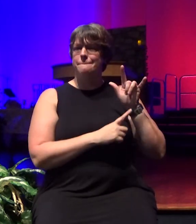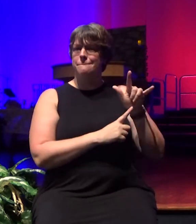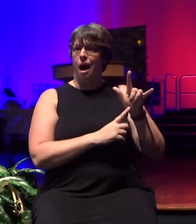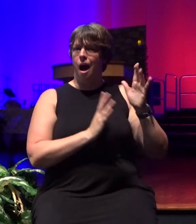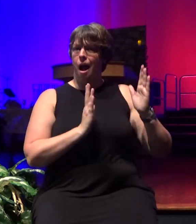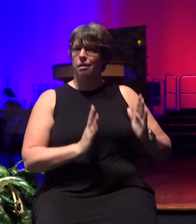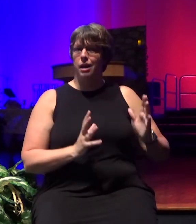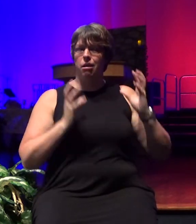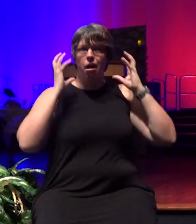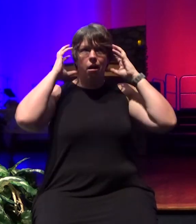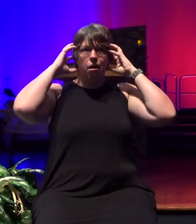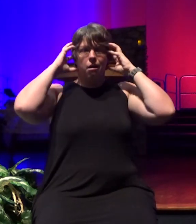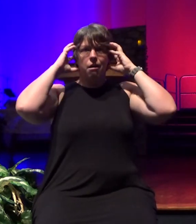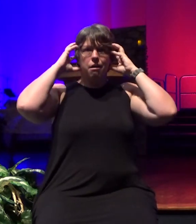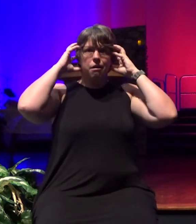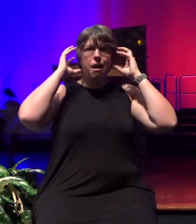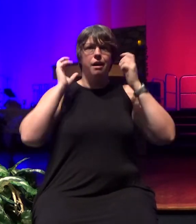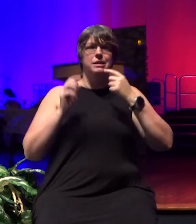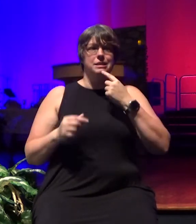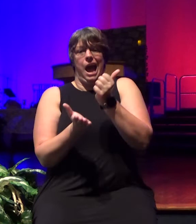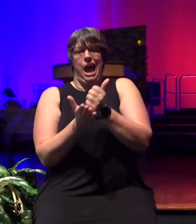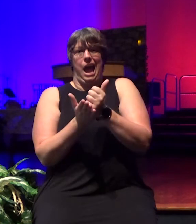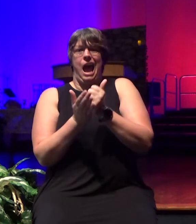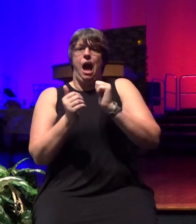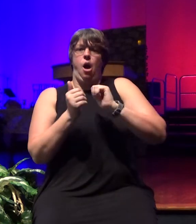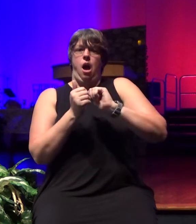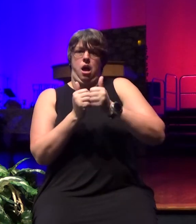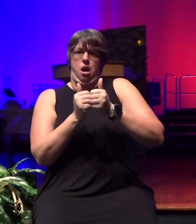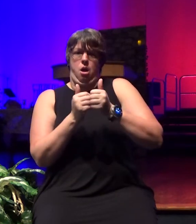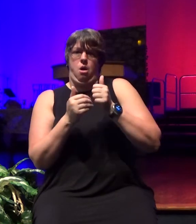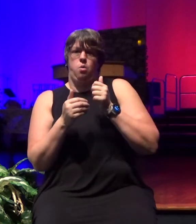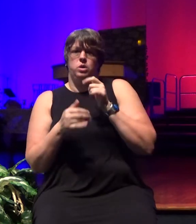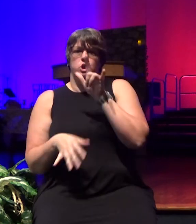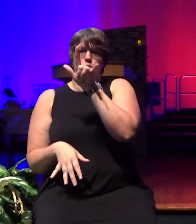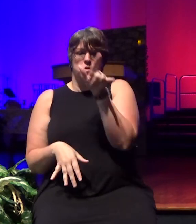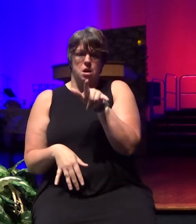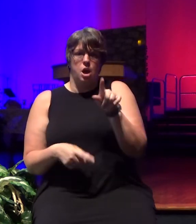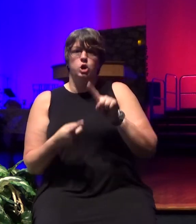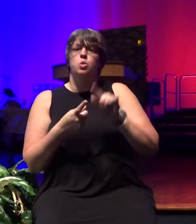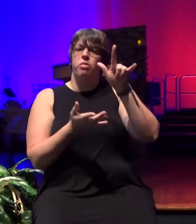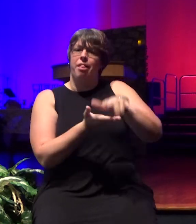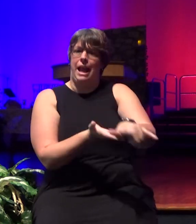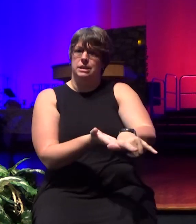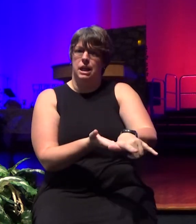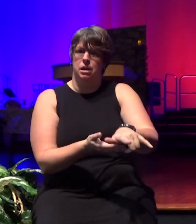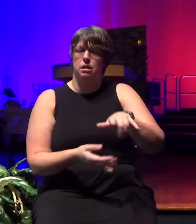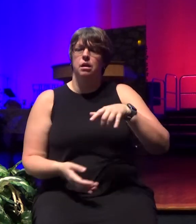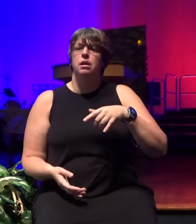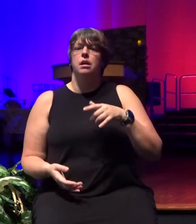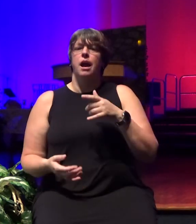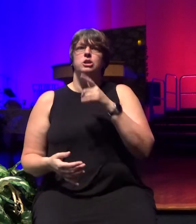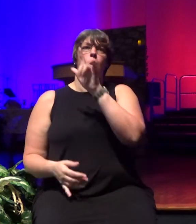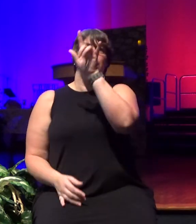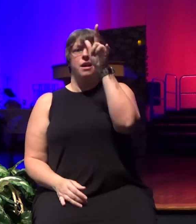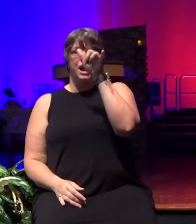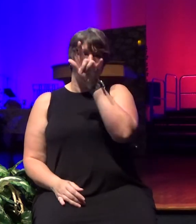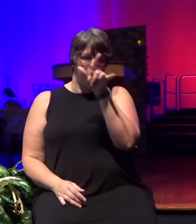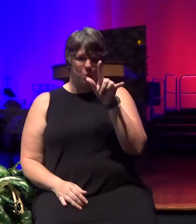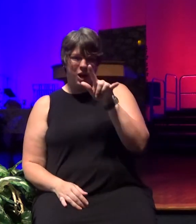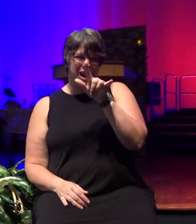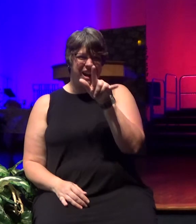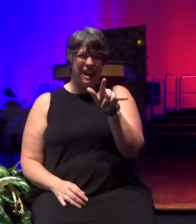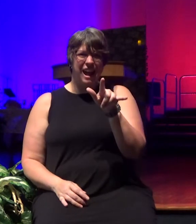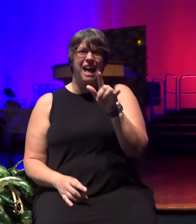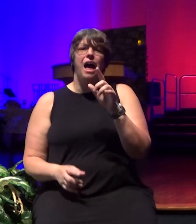job. Pull that release lever. And you know, when that happened for me in the glider, I was scared about it, but we don't have to be